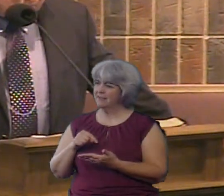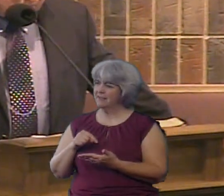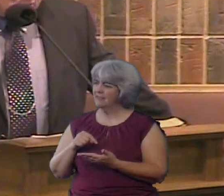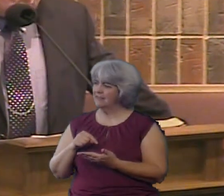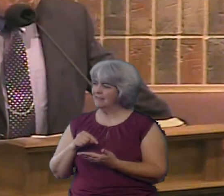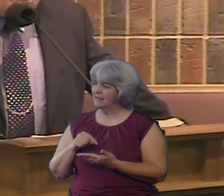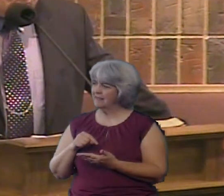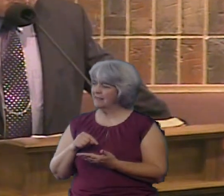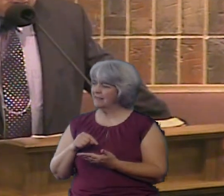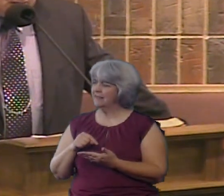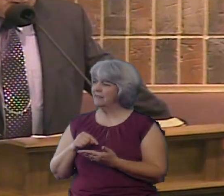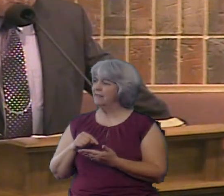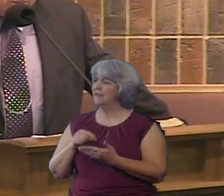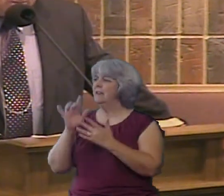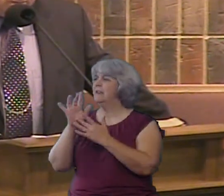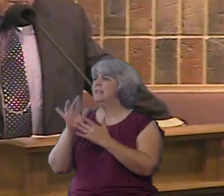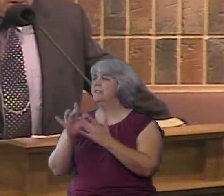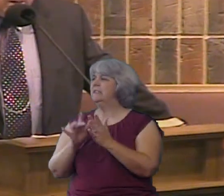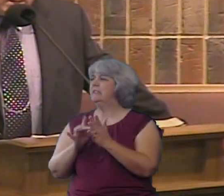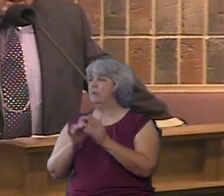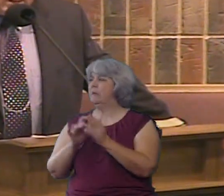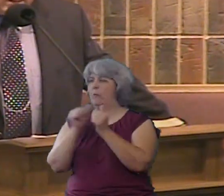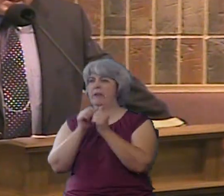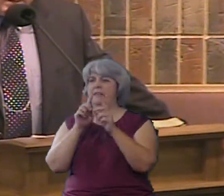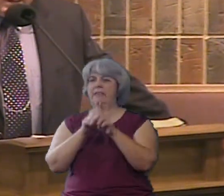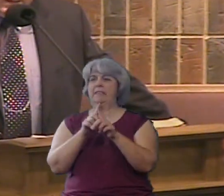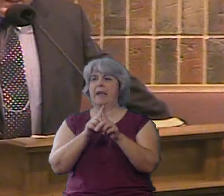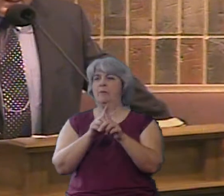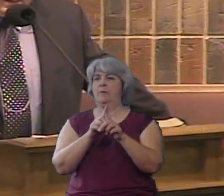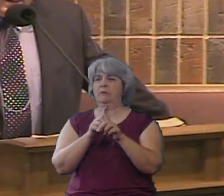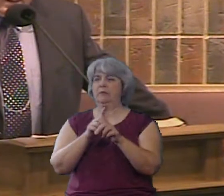Jesus asked a question of his disciples. In John 6,